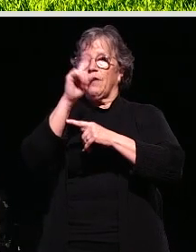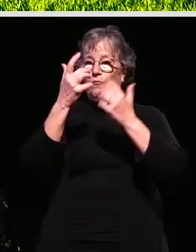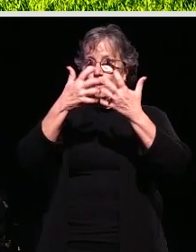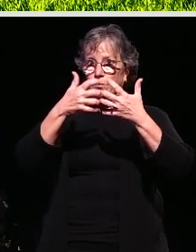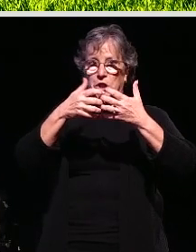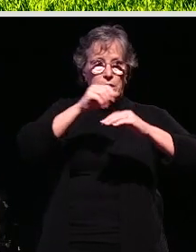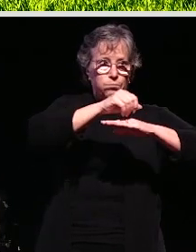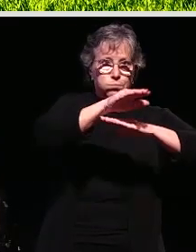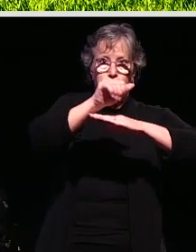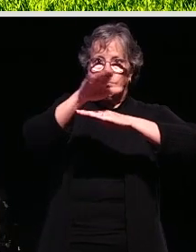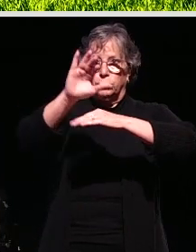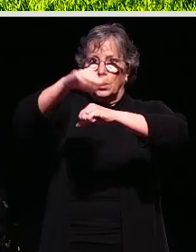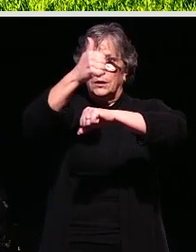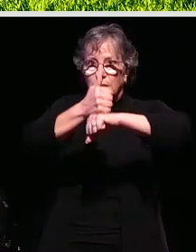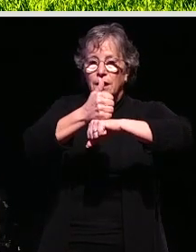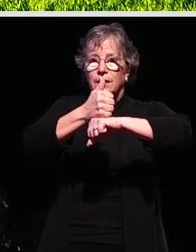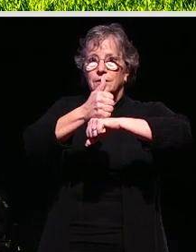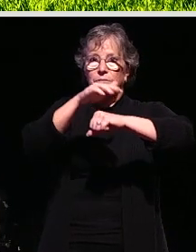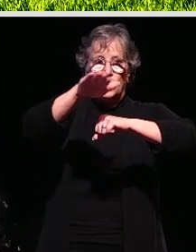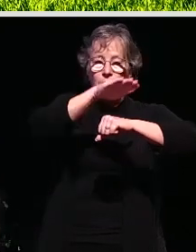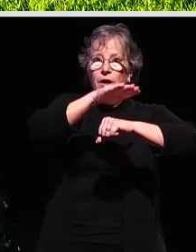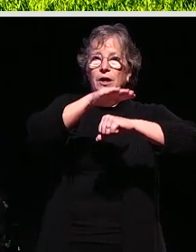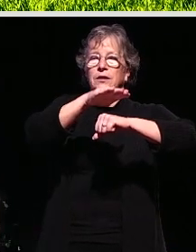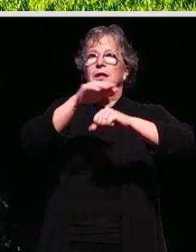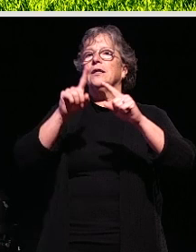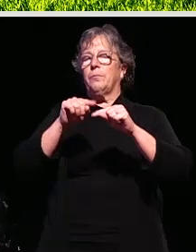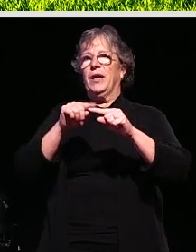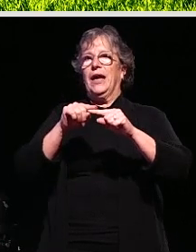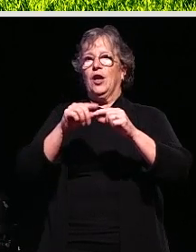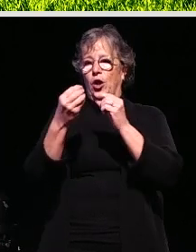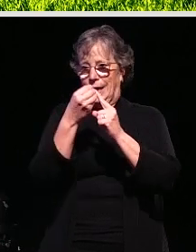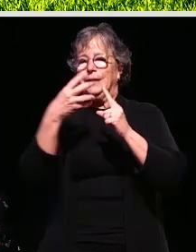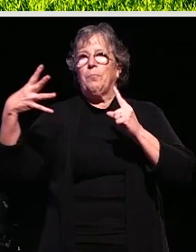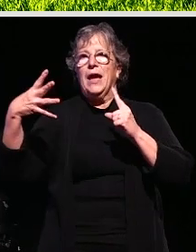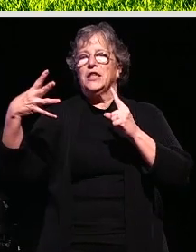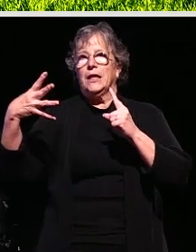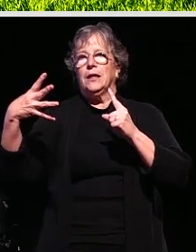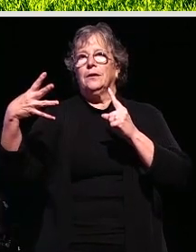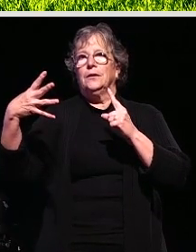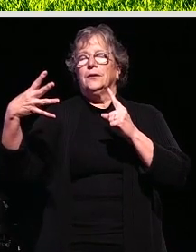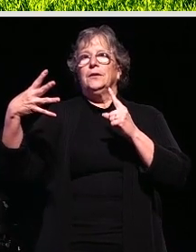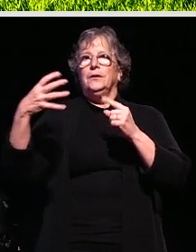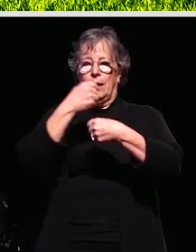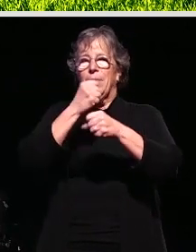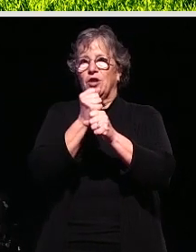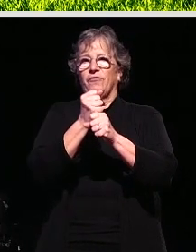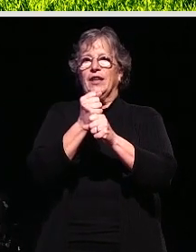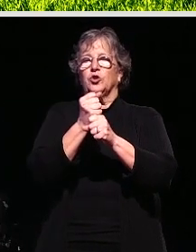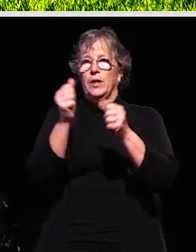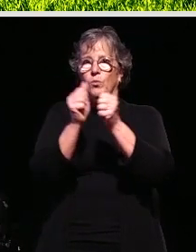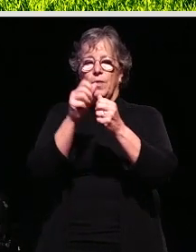into inline installs at customer facilities based on that expanded manufacturing with our partner in Rochester that would be financed by the Grow New York